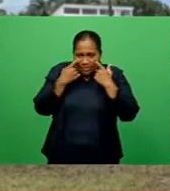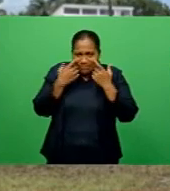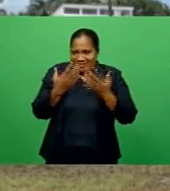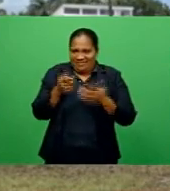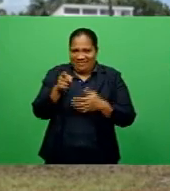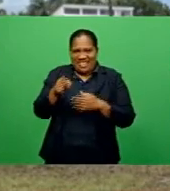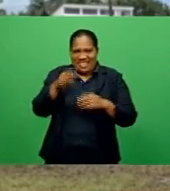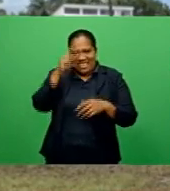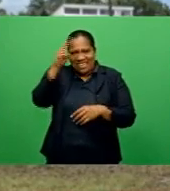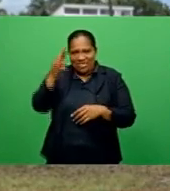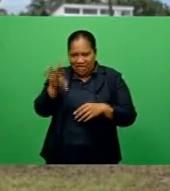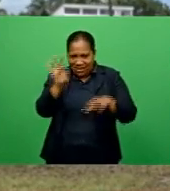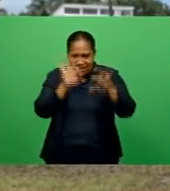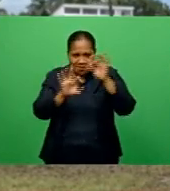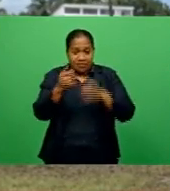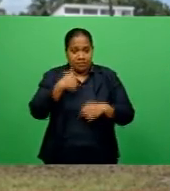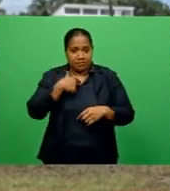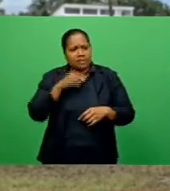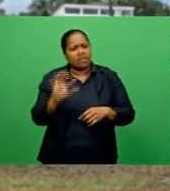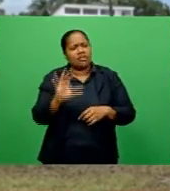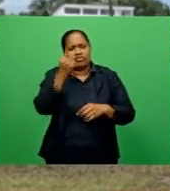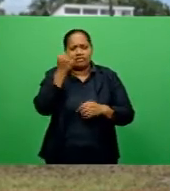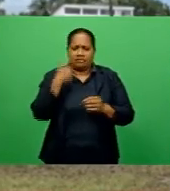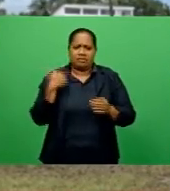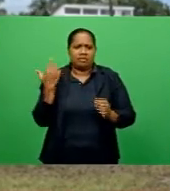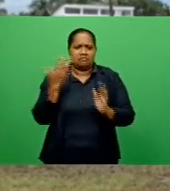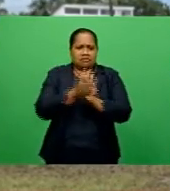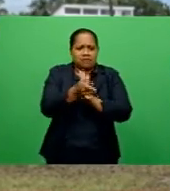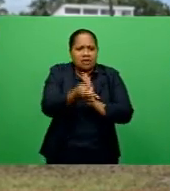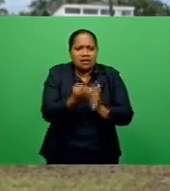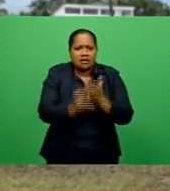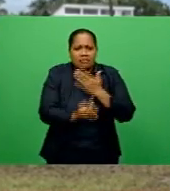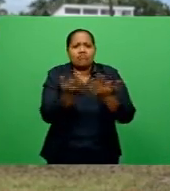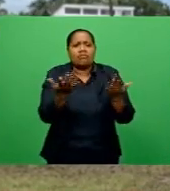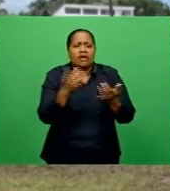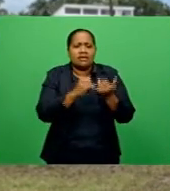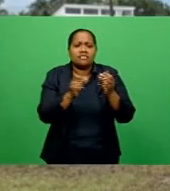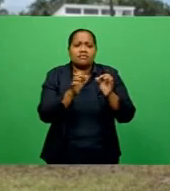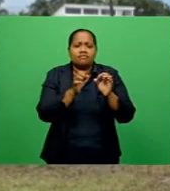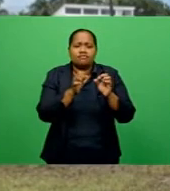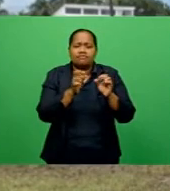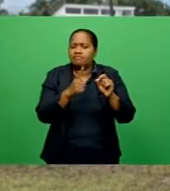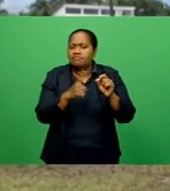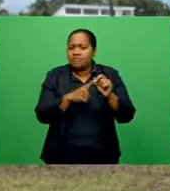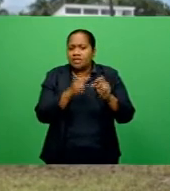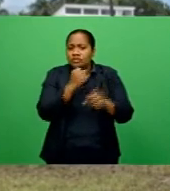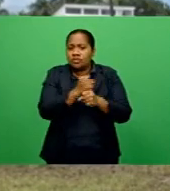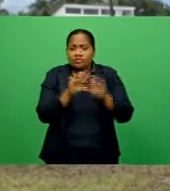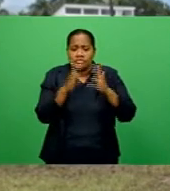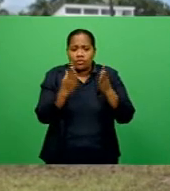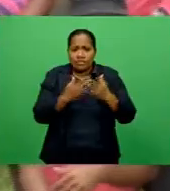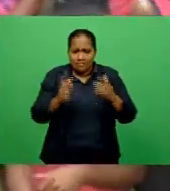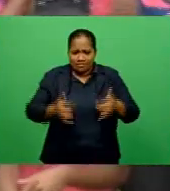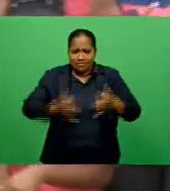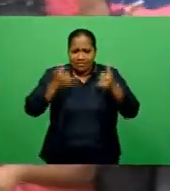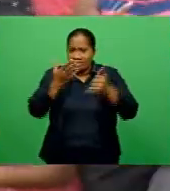I've achieved going to the SPG, the World Cup last year. Now I'm looking forward again to